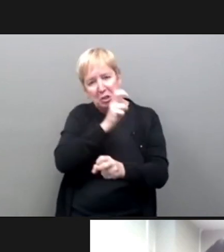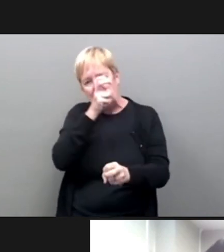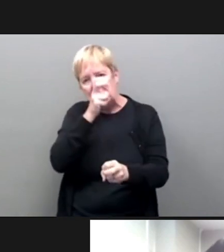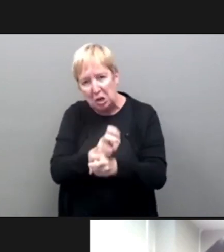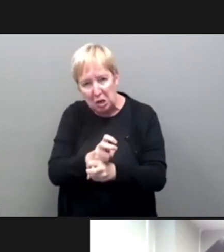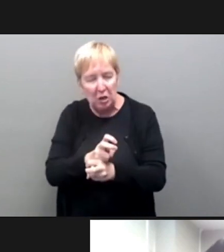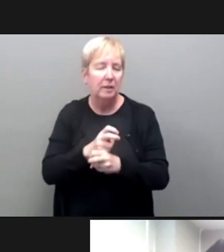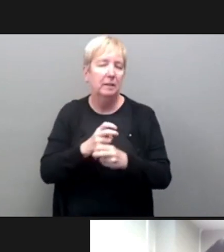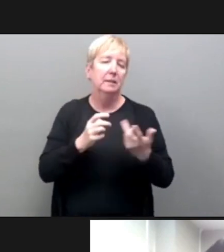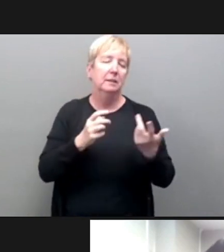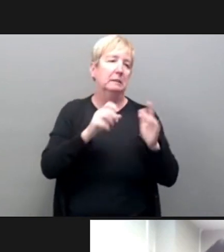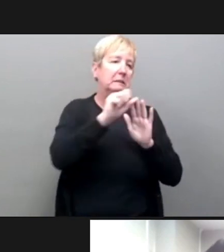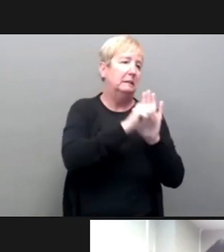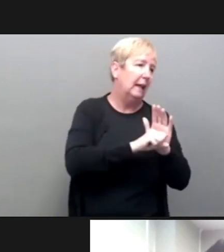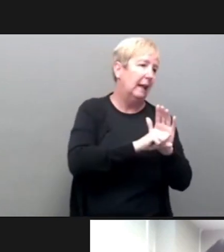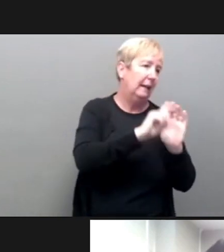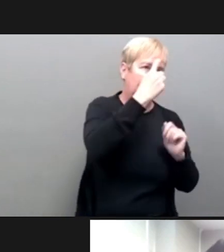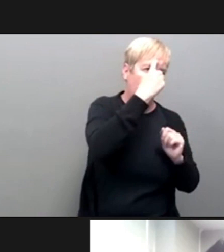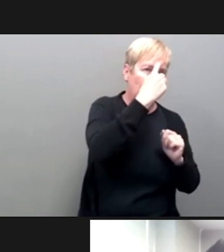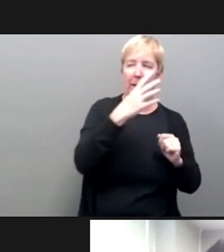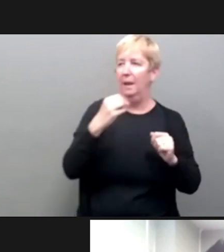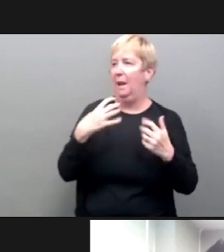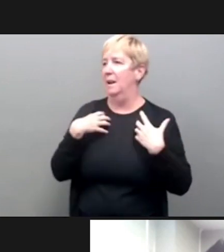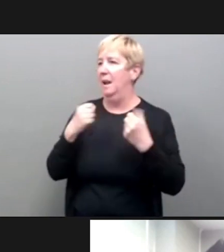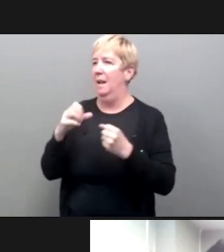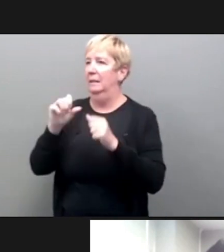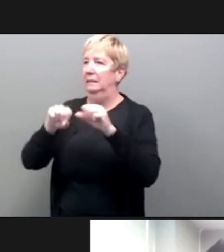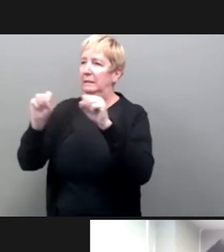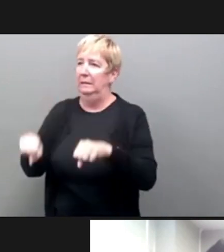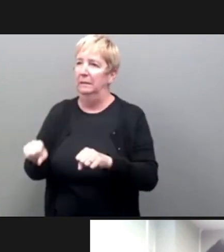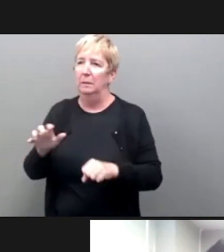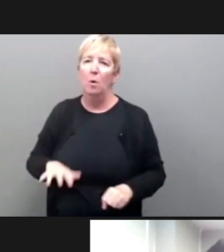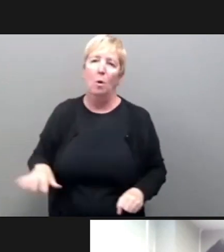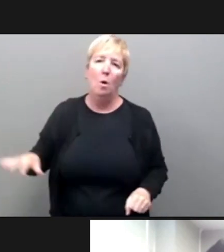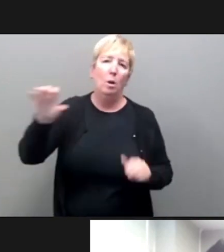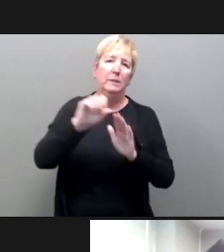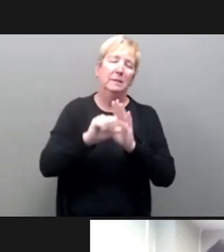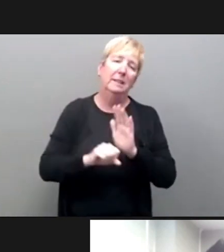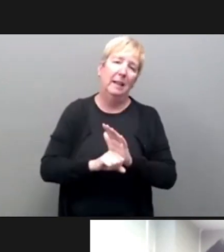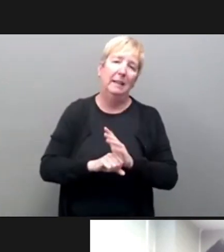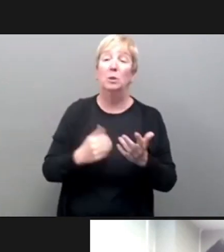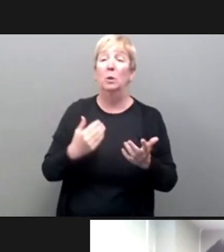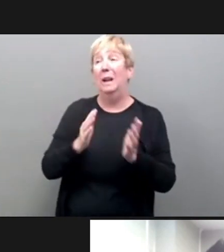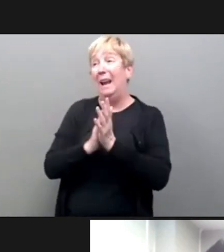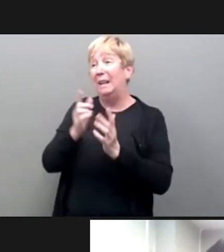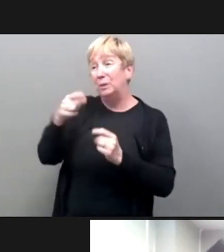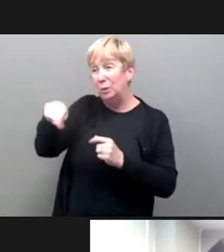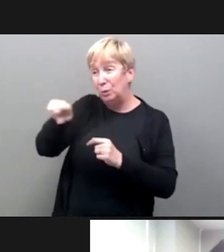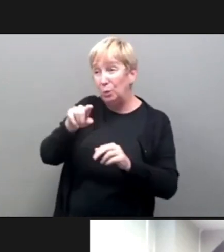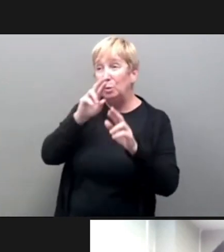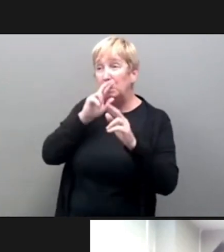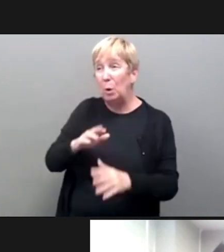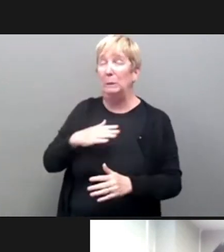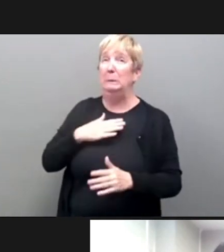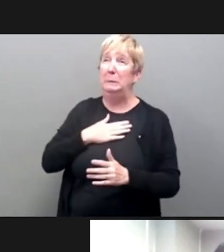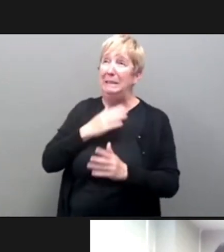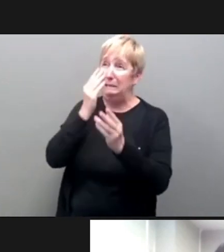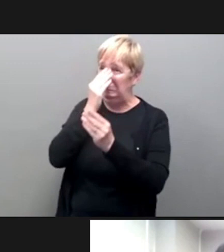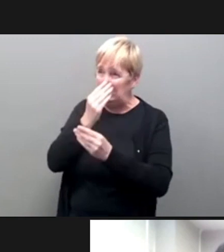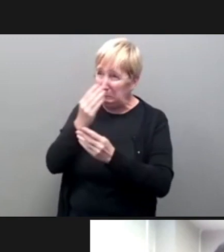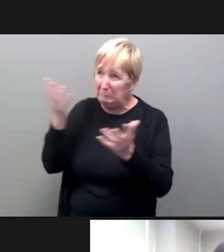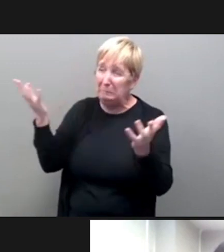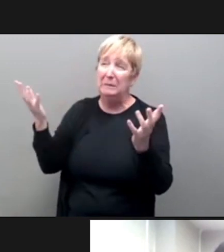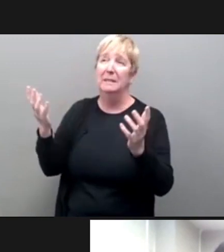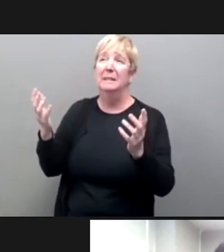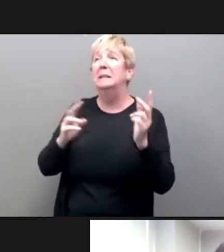government and in our whole healthcare system in the state. And we just ask you to get the word out one more time to every